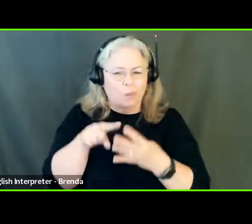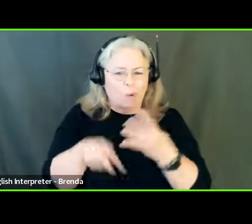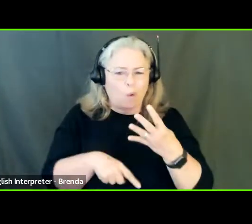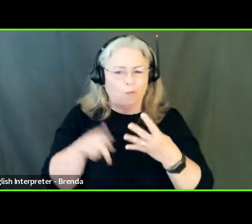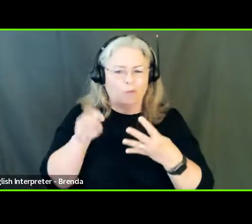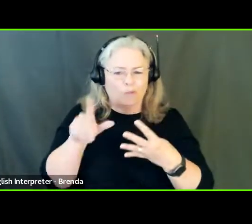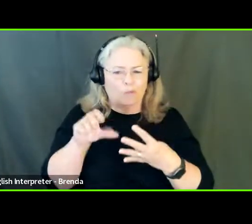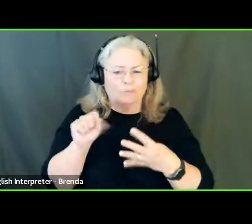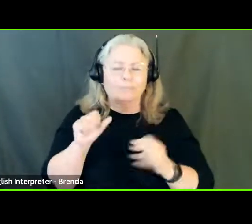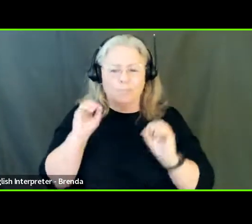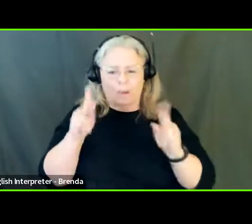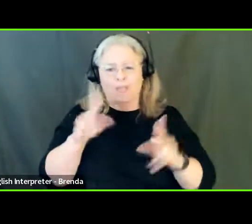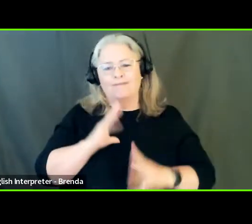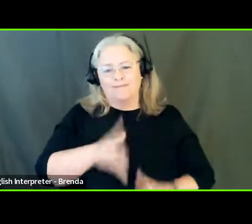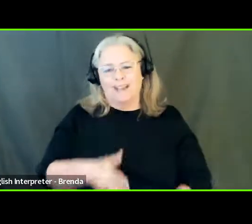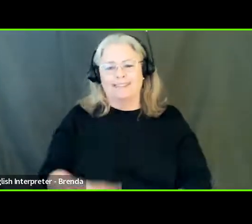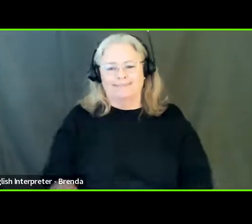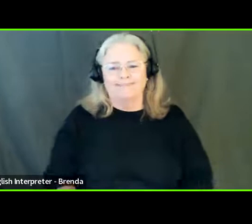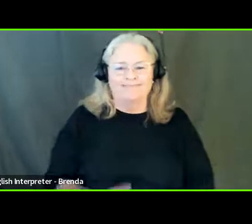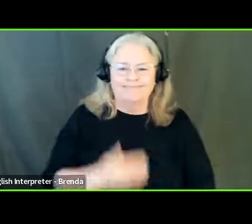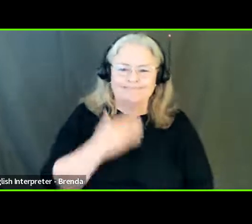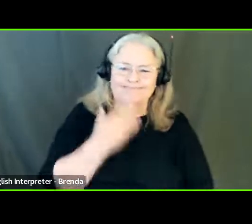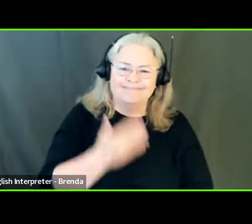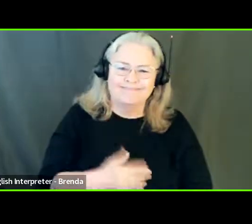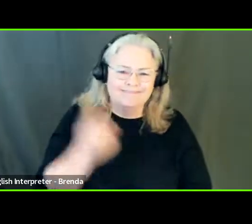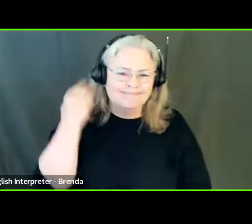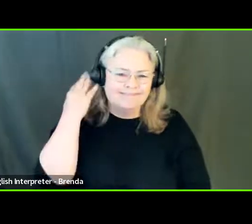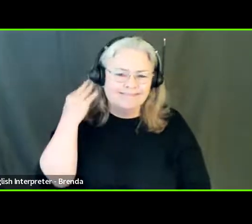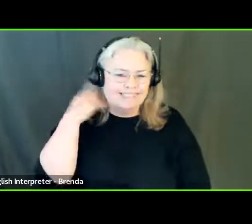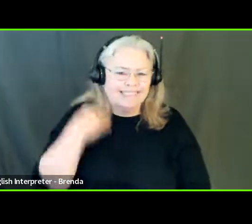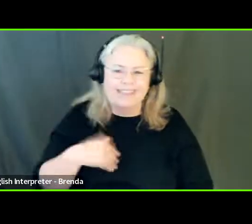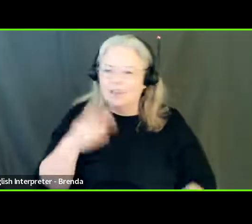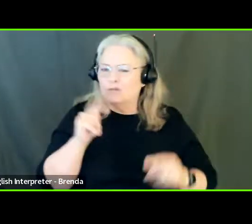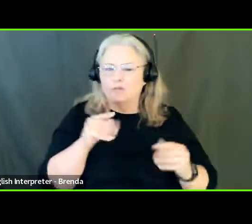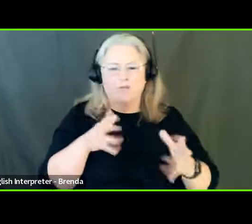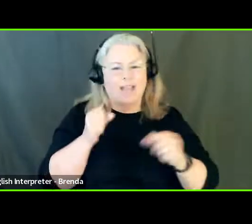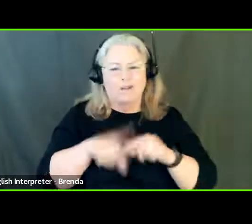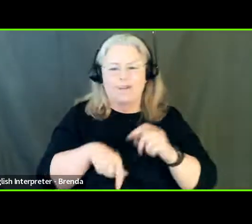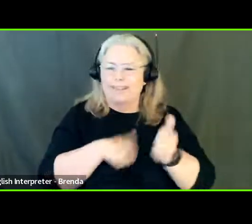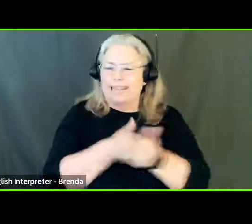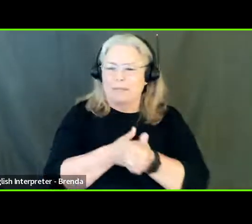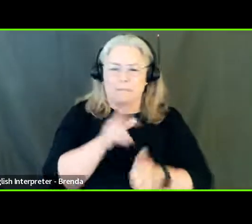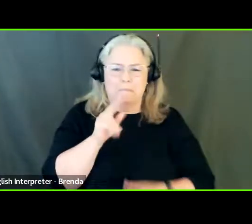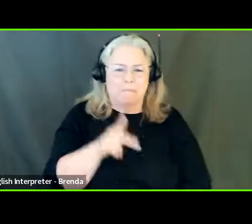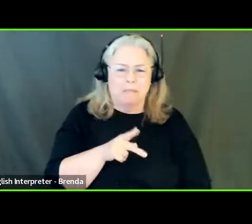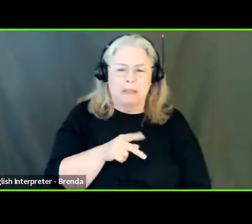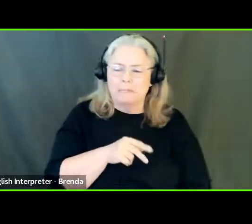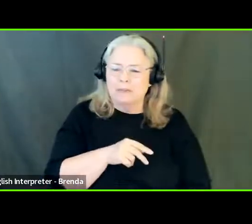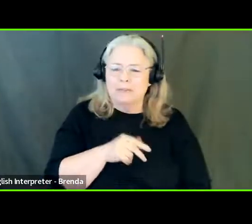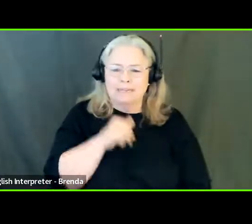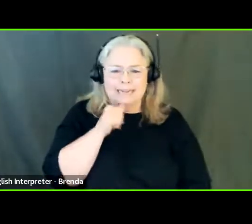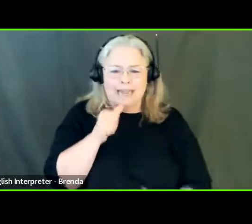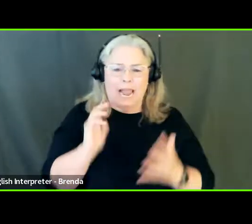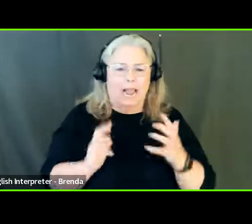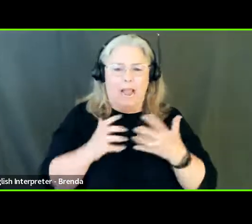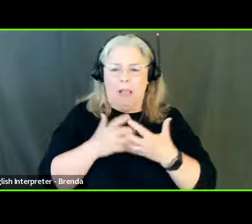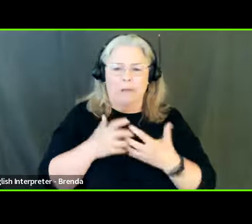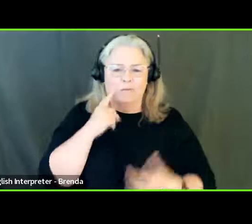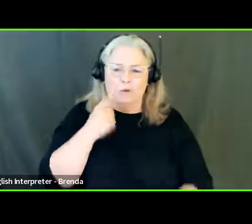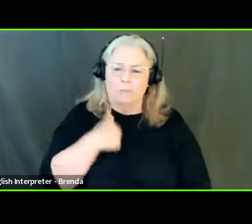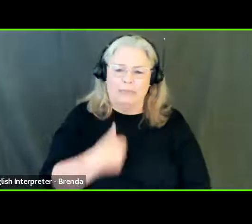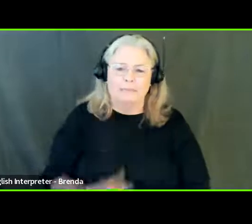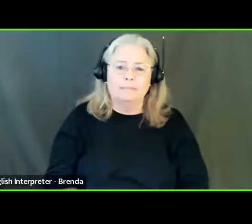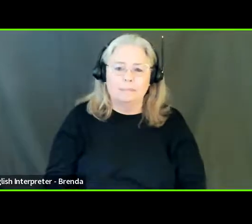All right. Thank you. That was way too quick. I couldn't keep up. This was not accommodating.